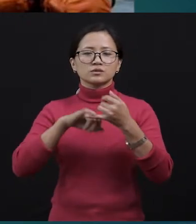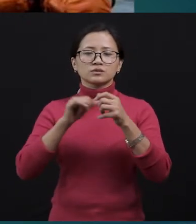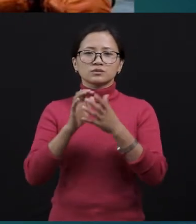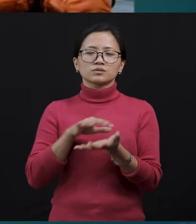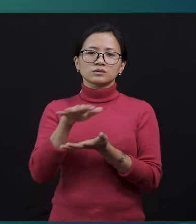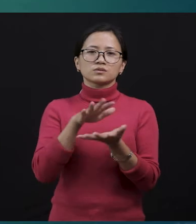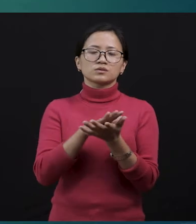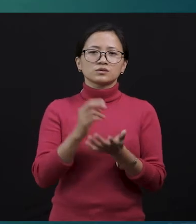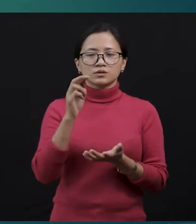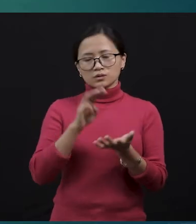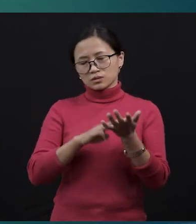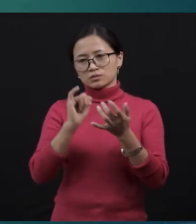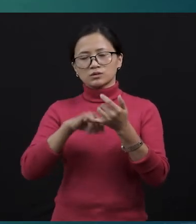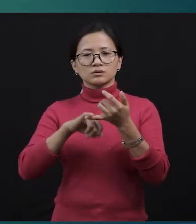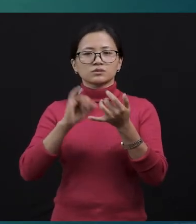mission.